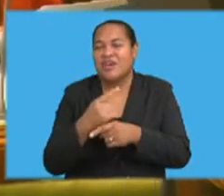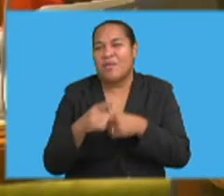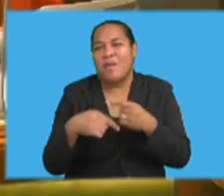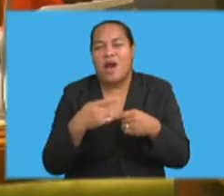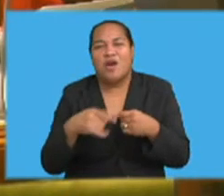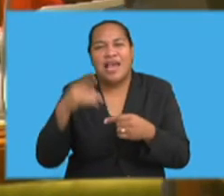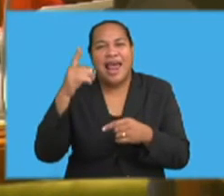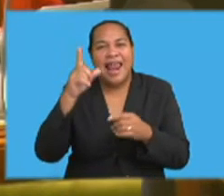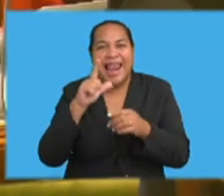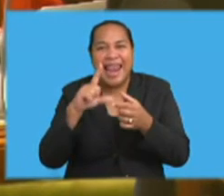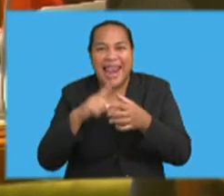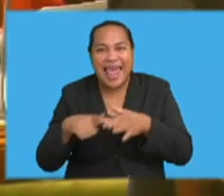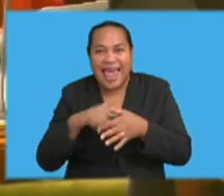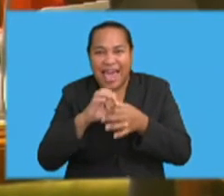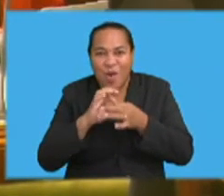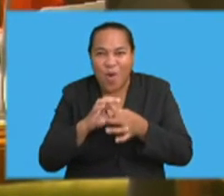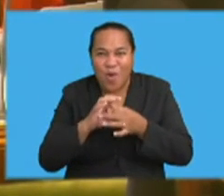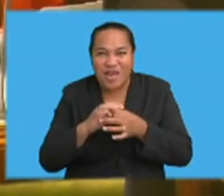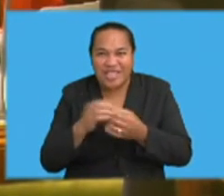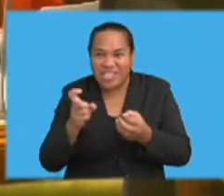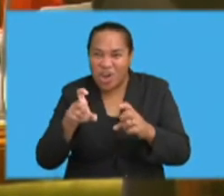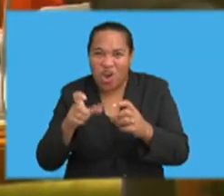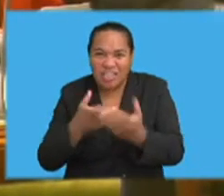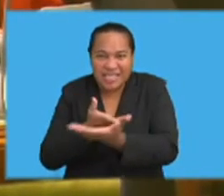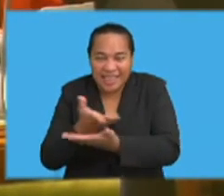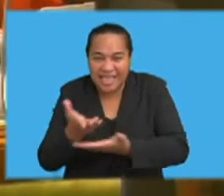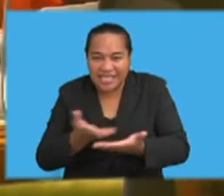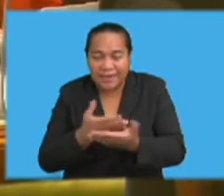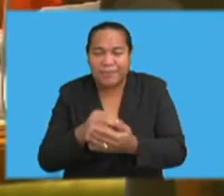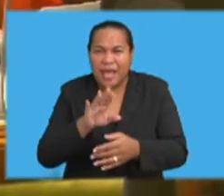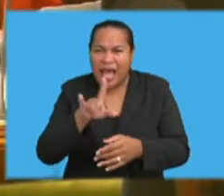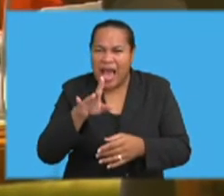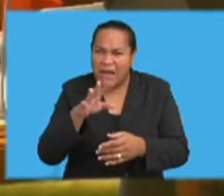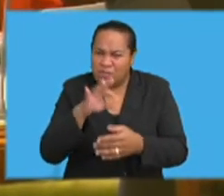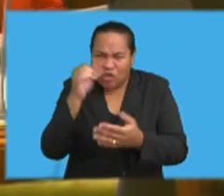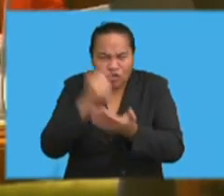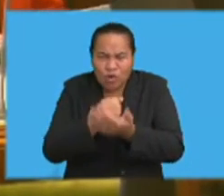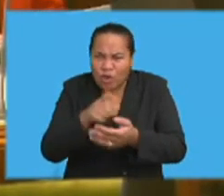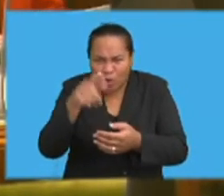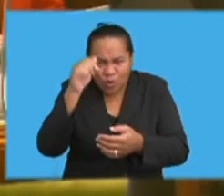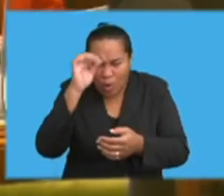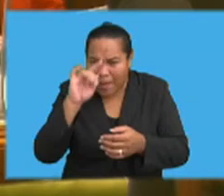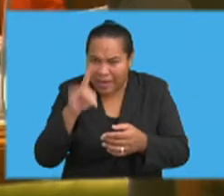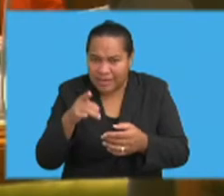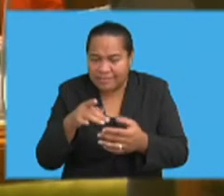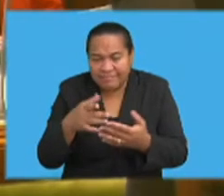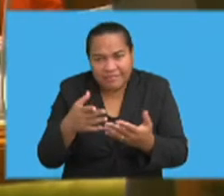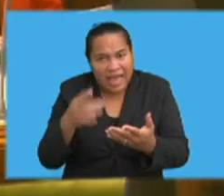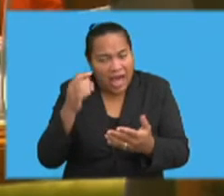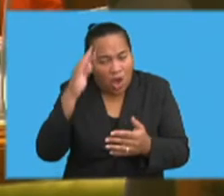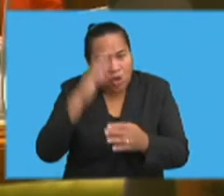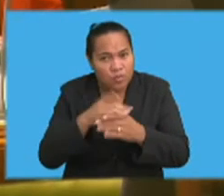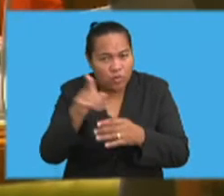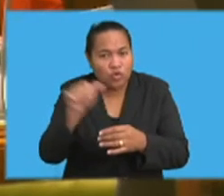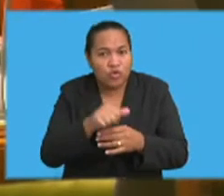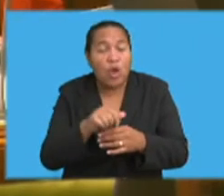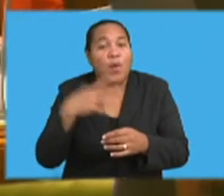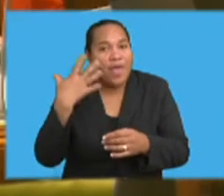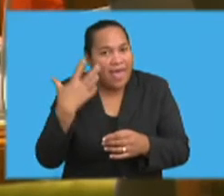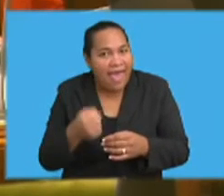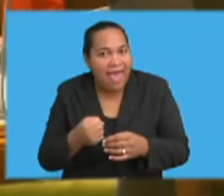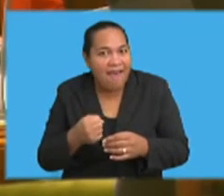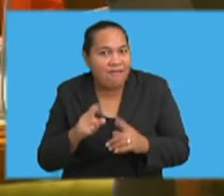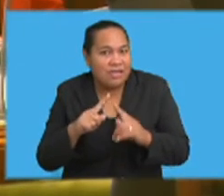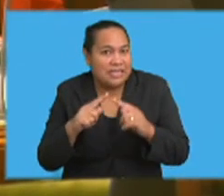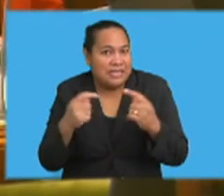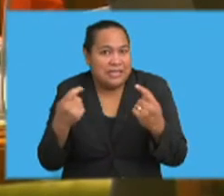consultation. Honourable Member, I'm not sure if you know this, but I think you should. We do have a dedicated